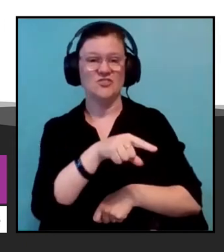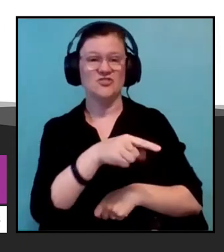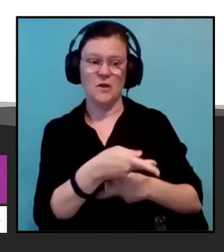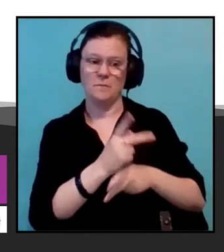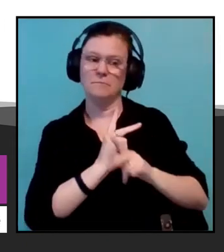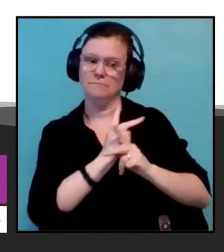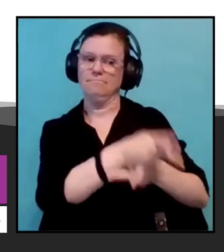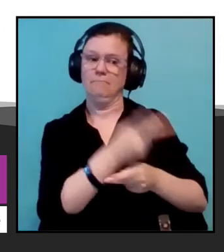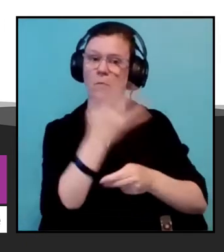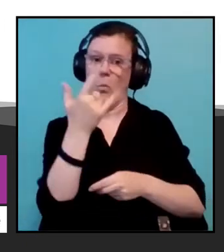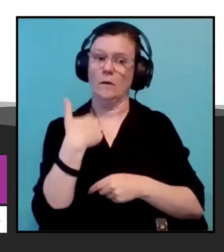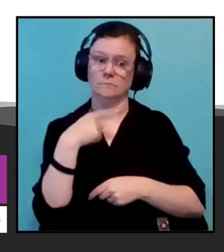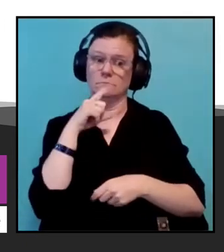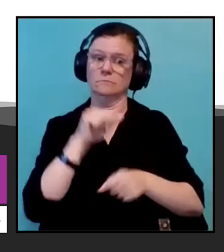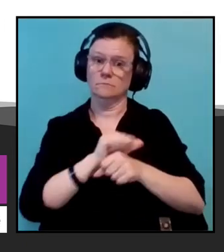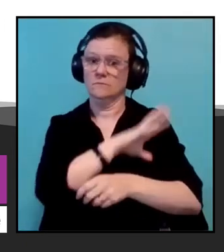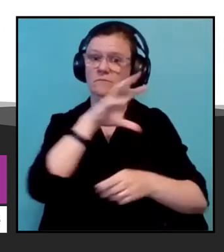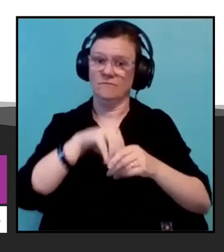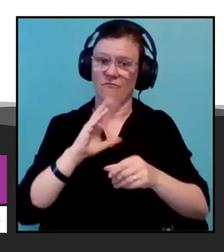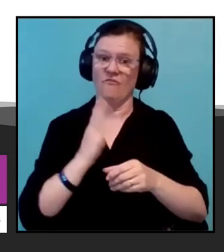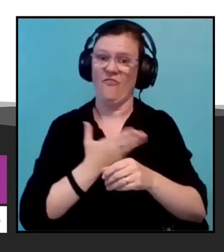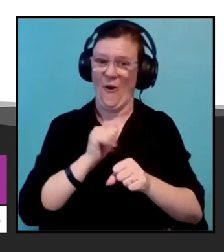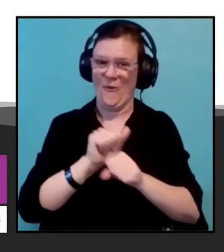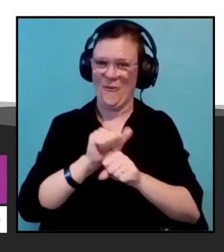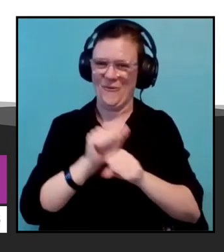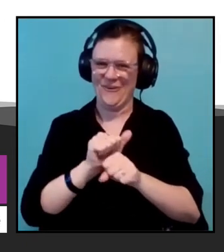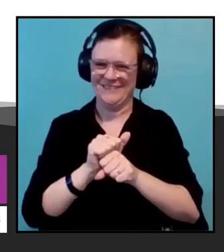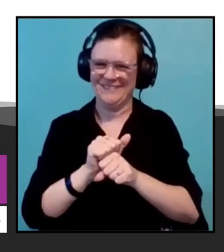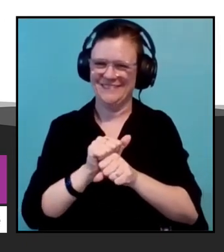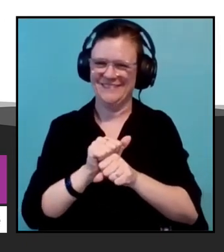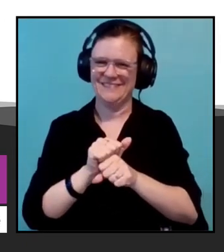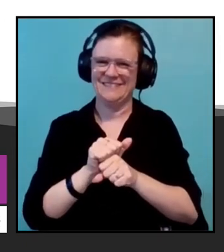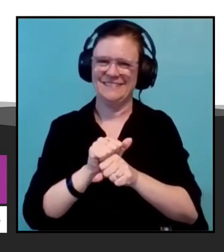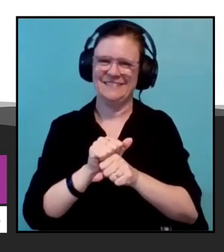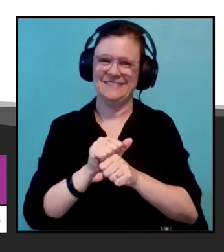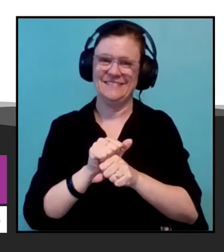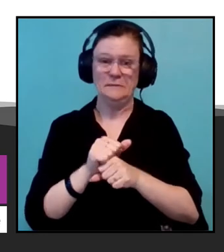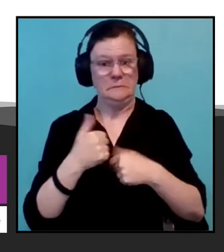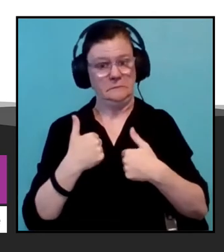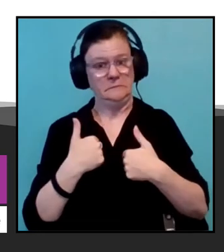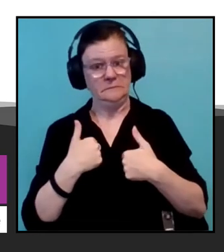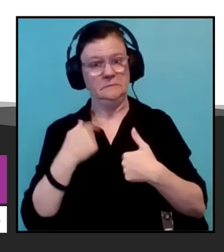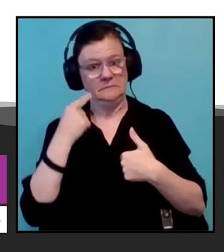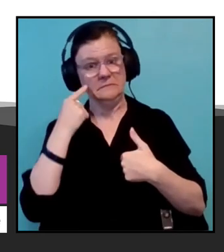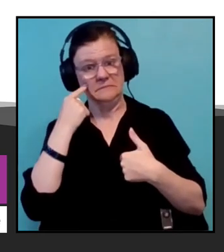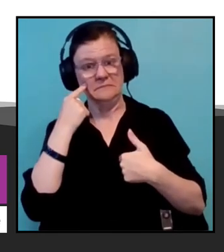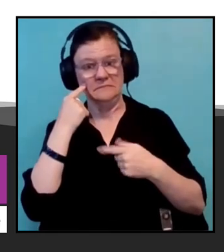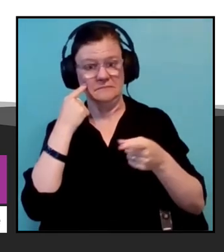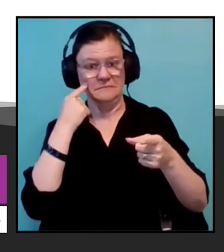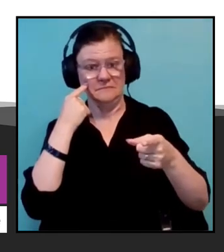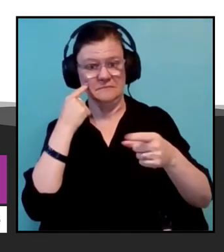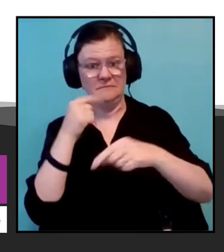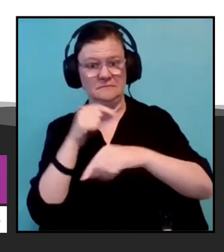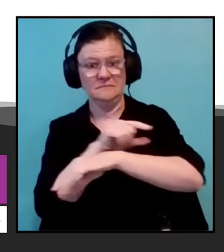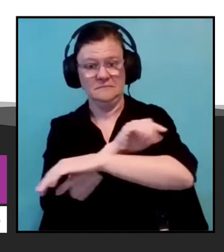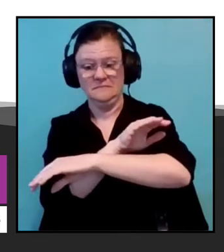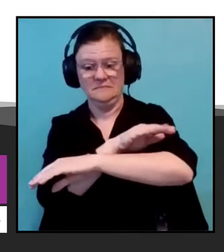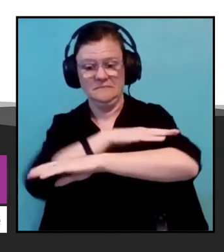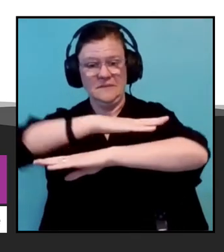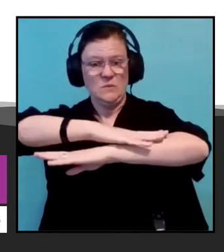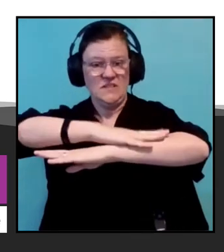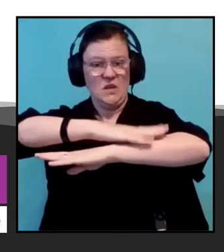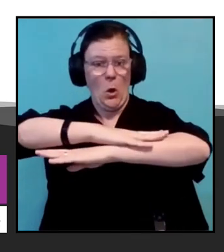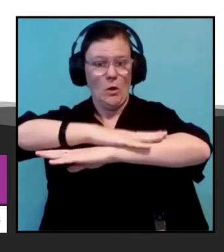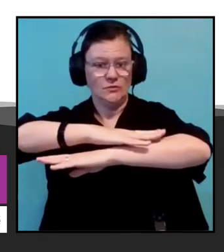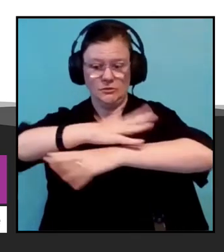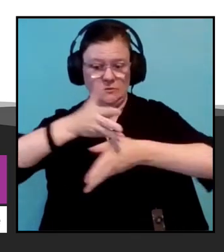part of our activation. And then this is an example, I believe, of the altar, like right before we broke it down and brought